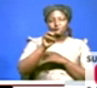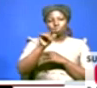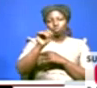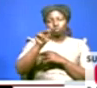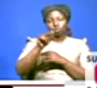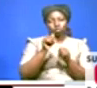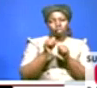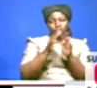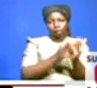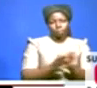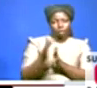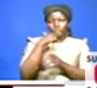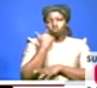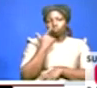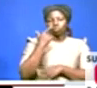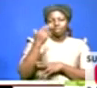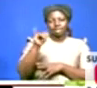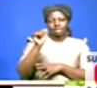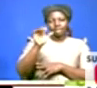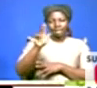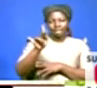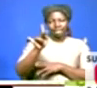Wanami Wamboka haitafaulu.